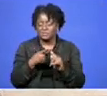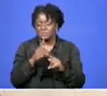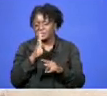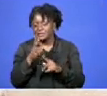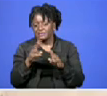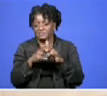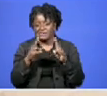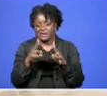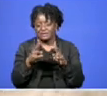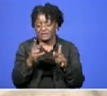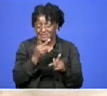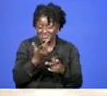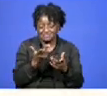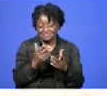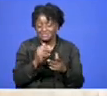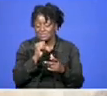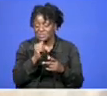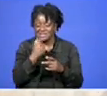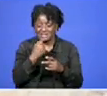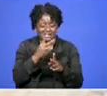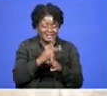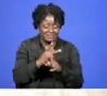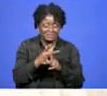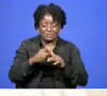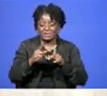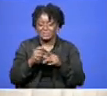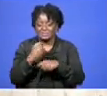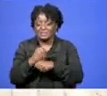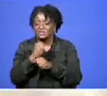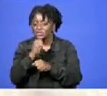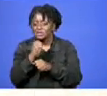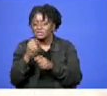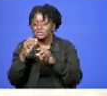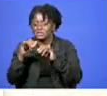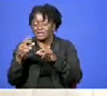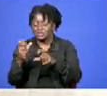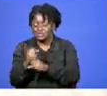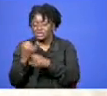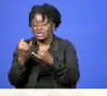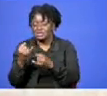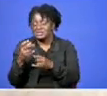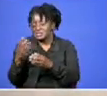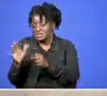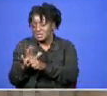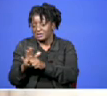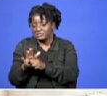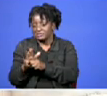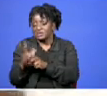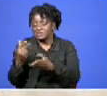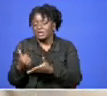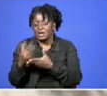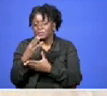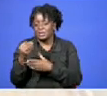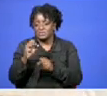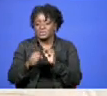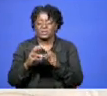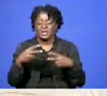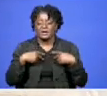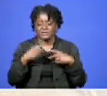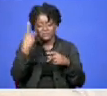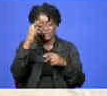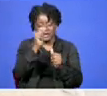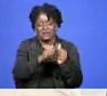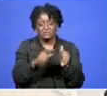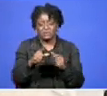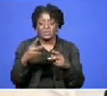I don't want to say careful, but we're trying to ensure that they get just a little enough to tie them over so that we have for everyone. We do have quite